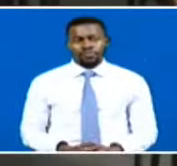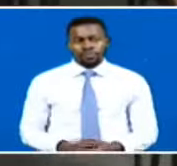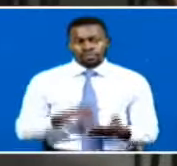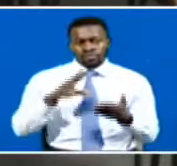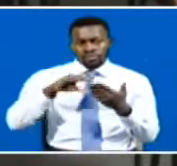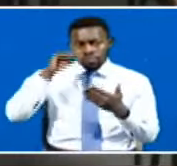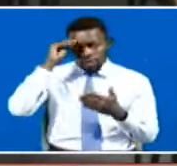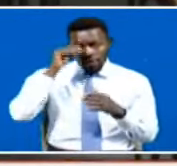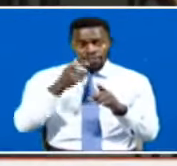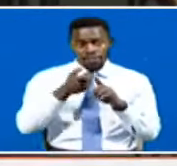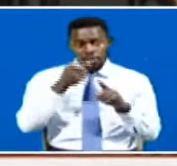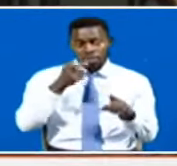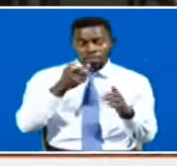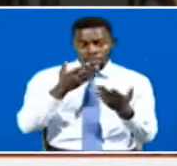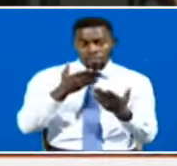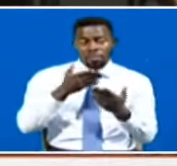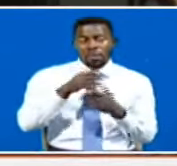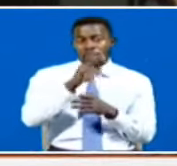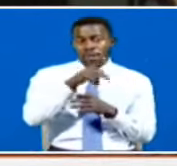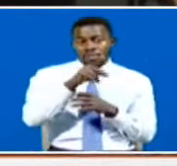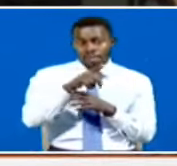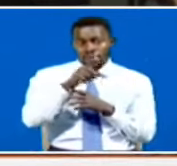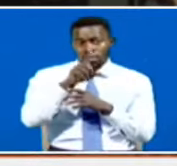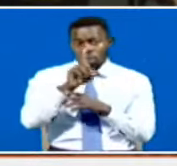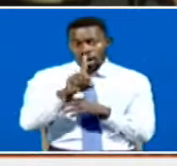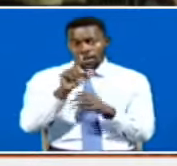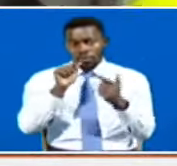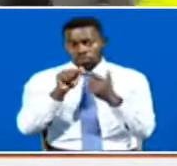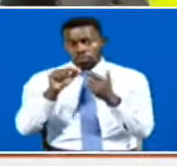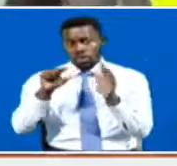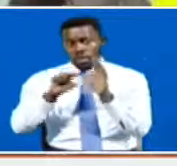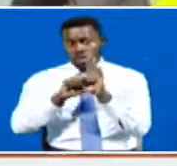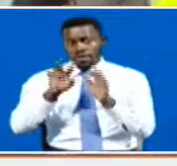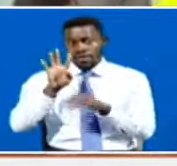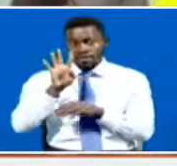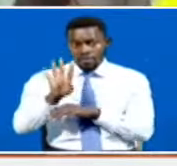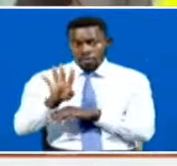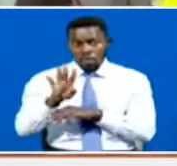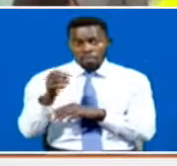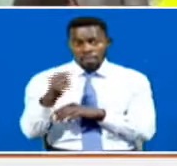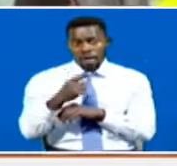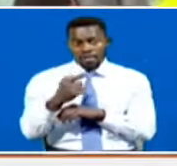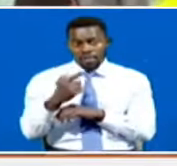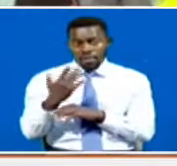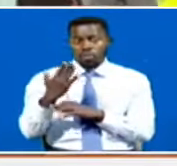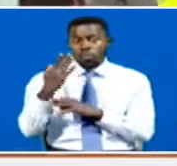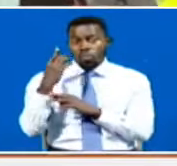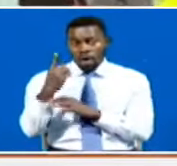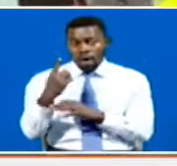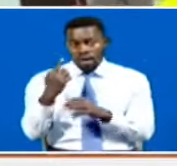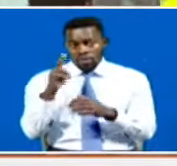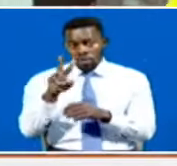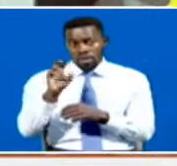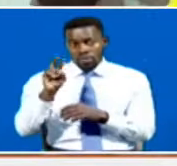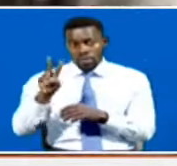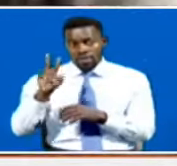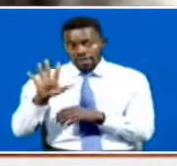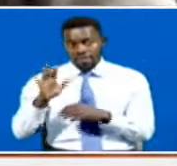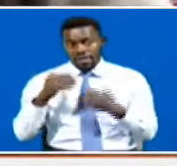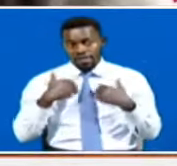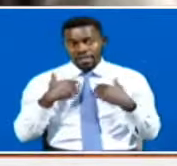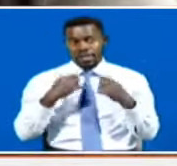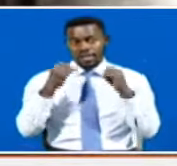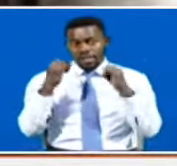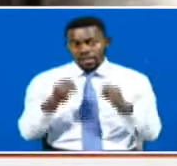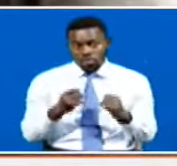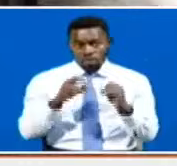Learners in pre-primary all the way to grade 4 will begin new year in January 2025 with new textbooks and